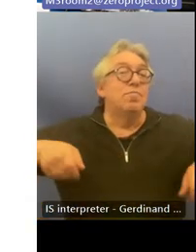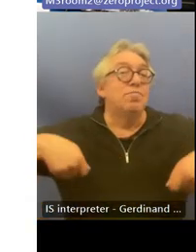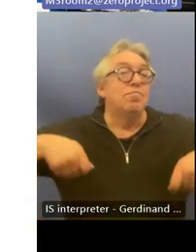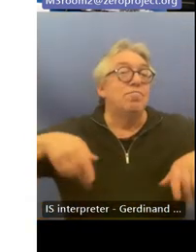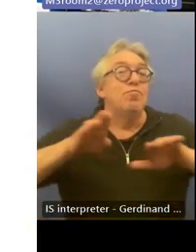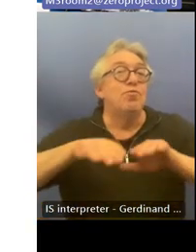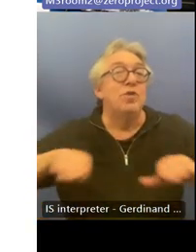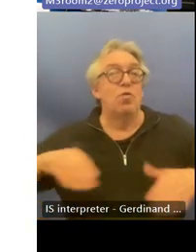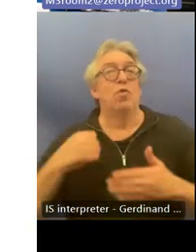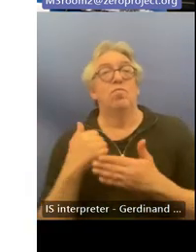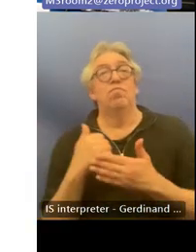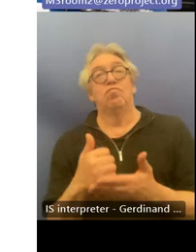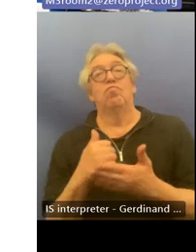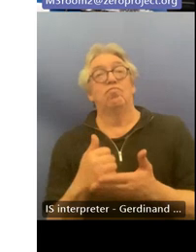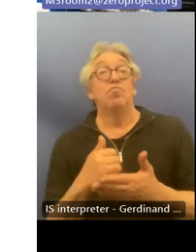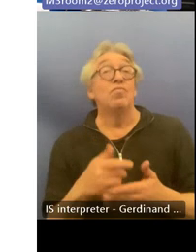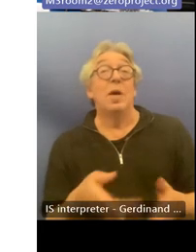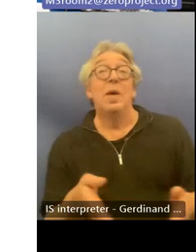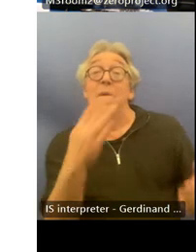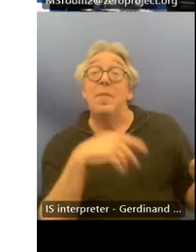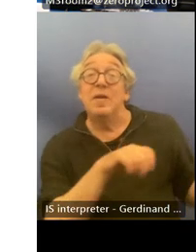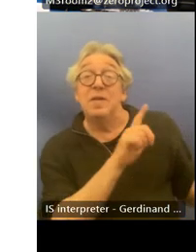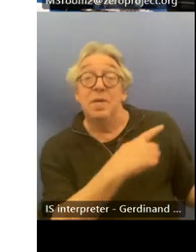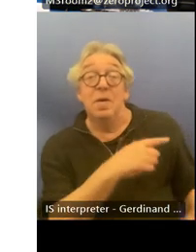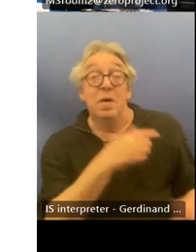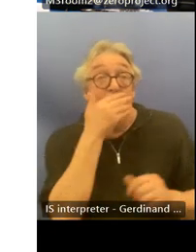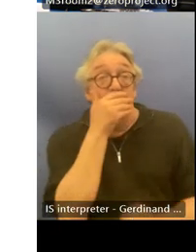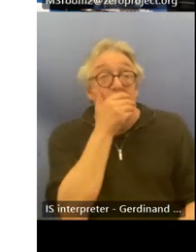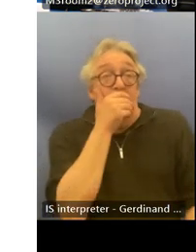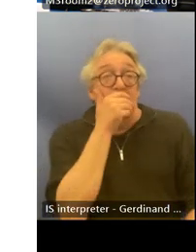And yeah, support, please, on this slide.